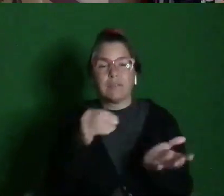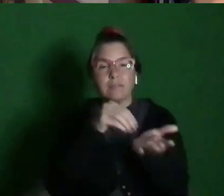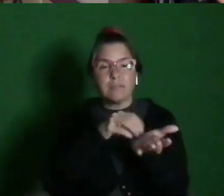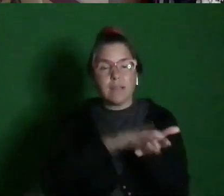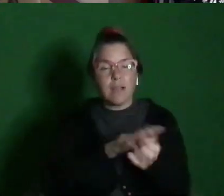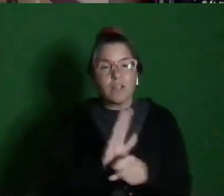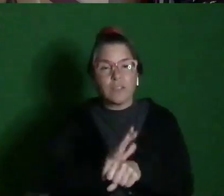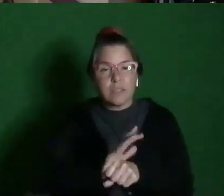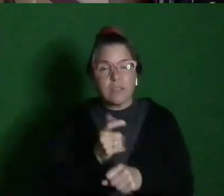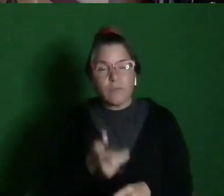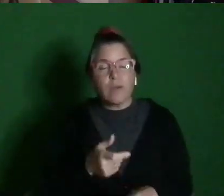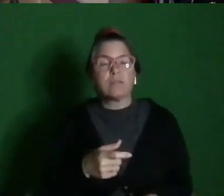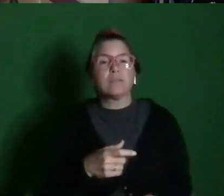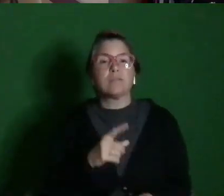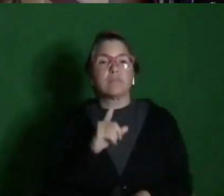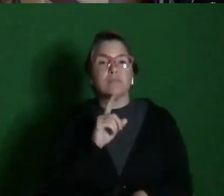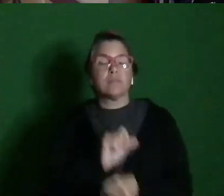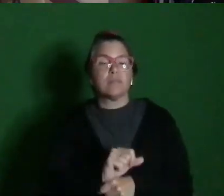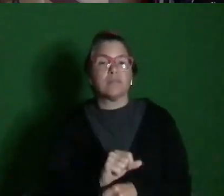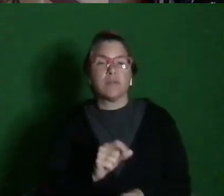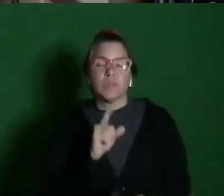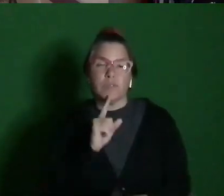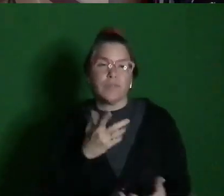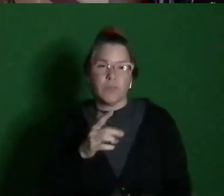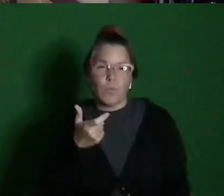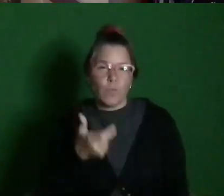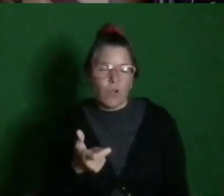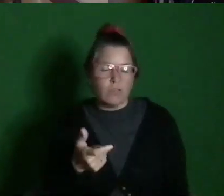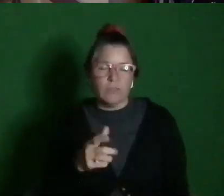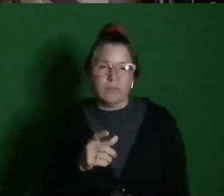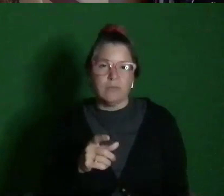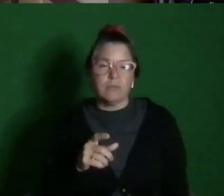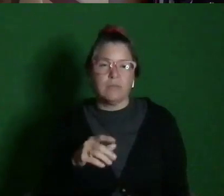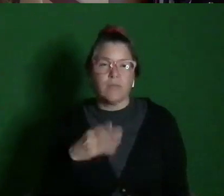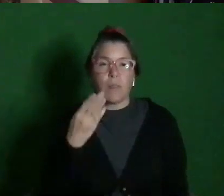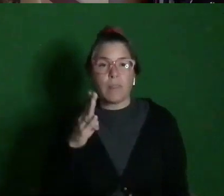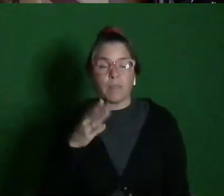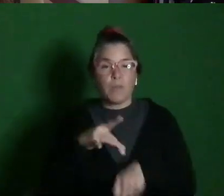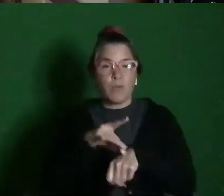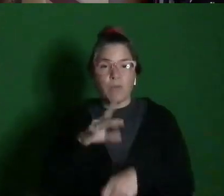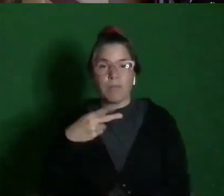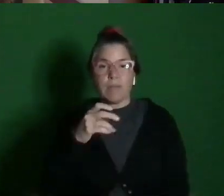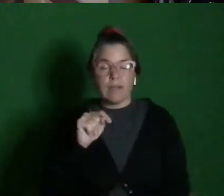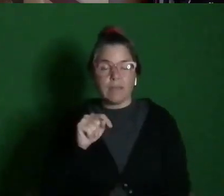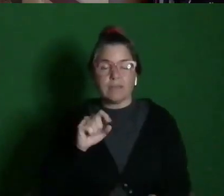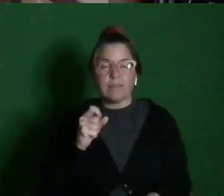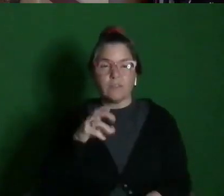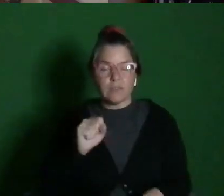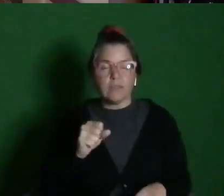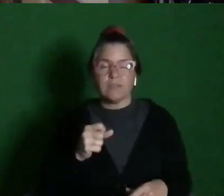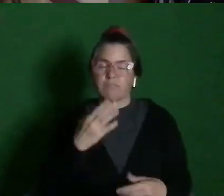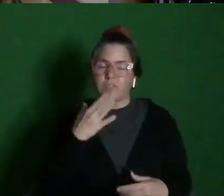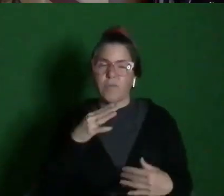documentaries. In fact, I'm sure you all have watched this, but if you haven't yet, the Blue Planet series is really, really great for ocean